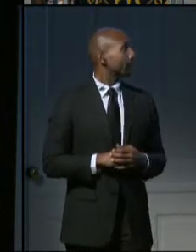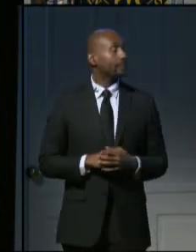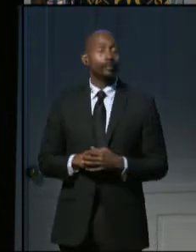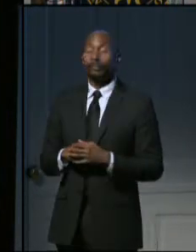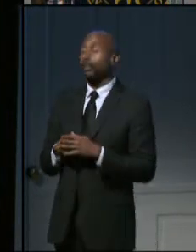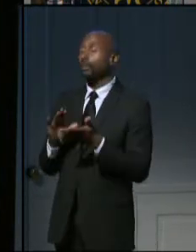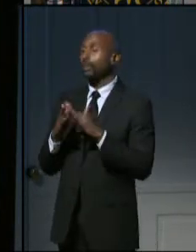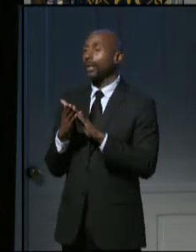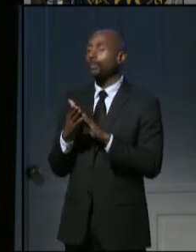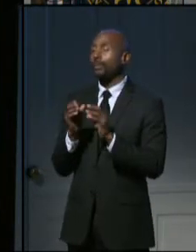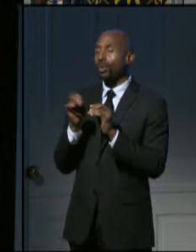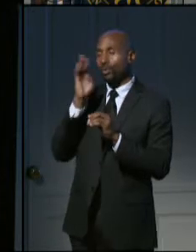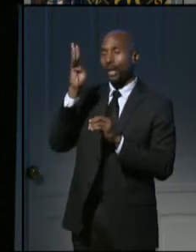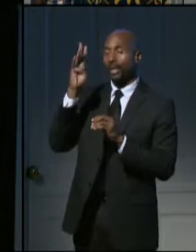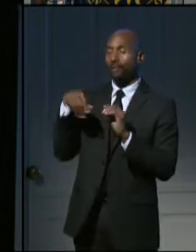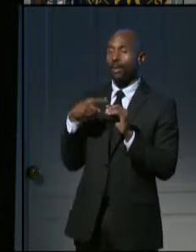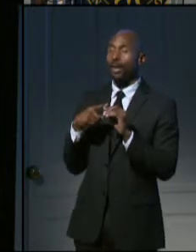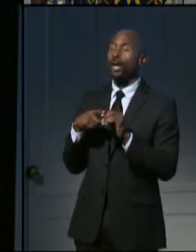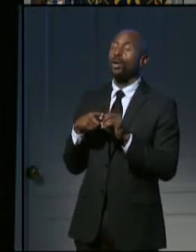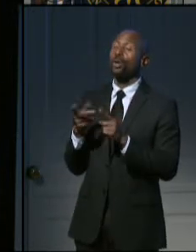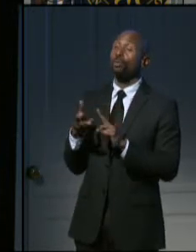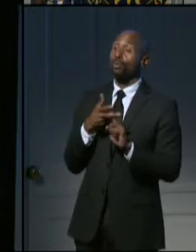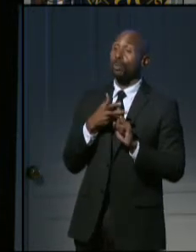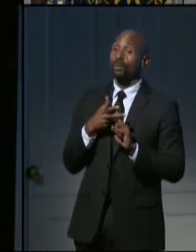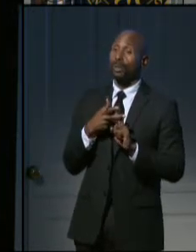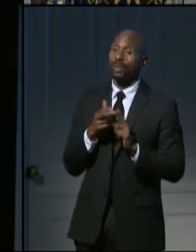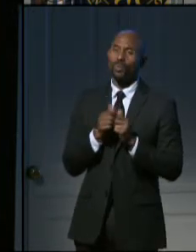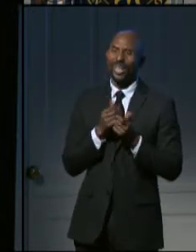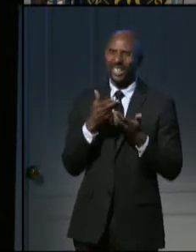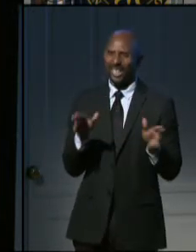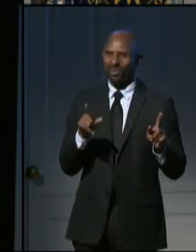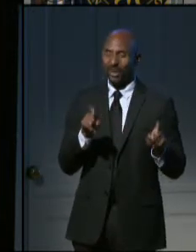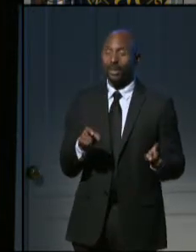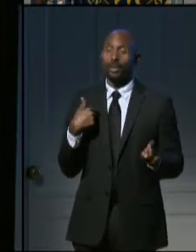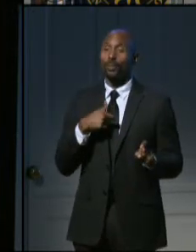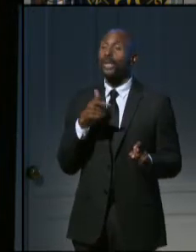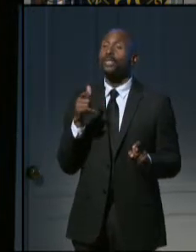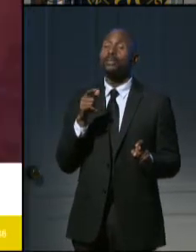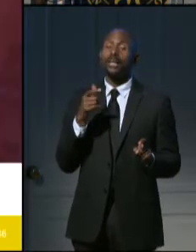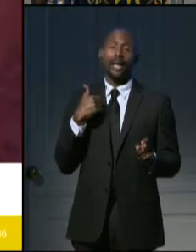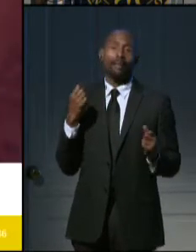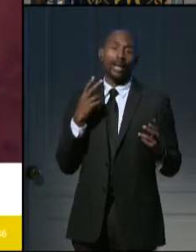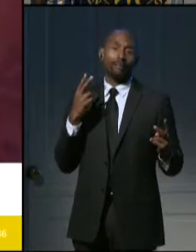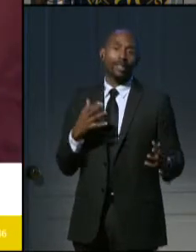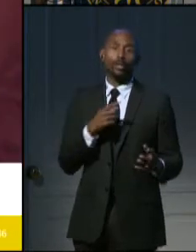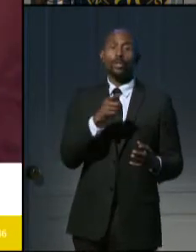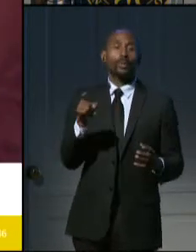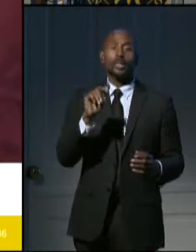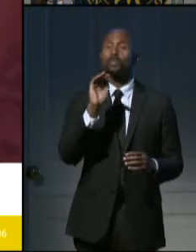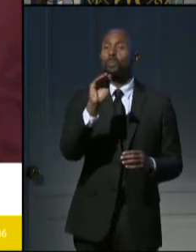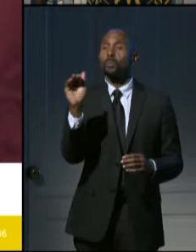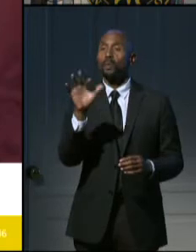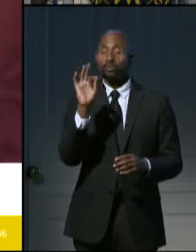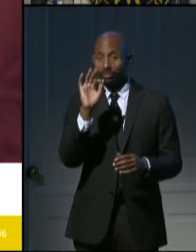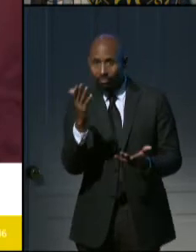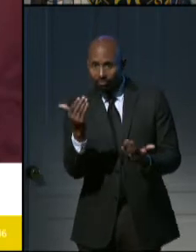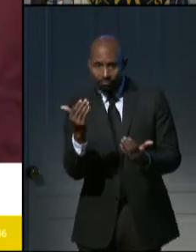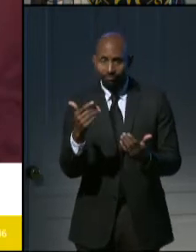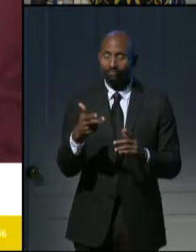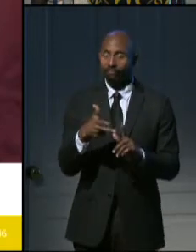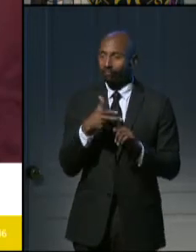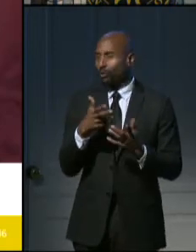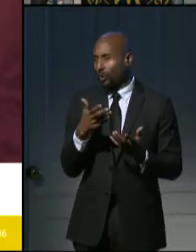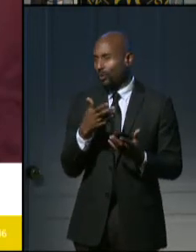lot of our general testing, we're pulling people off the floor. We have so many visitors there at one time. And although, I know as Beth stated